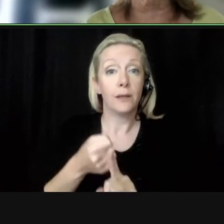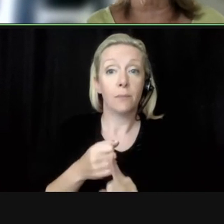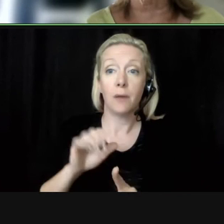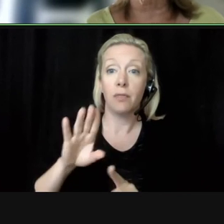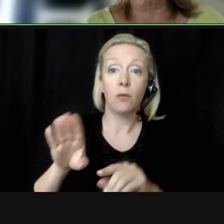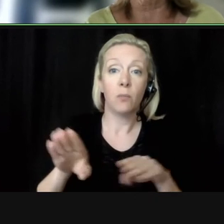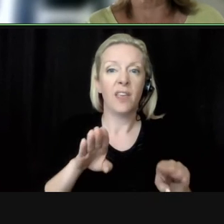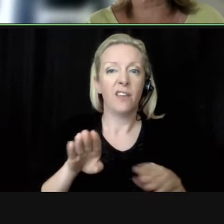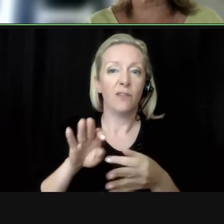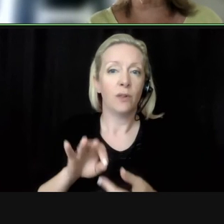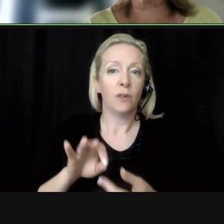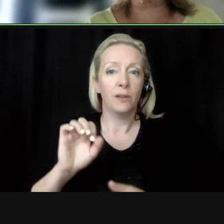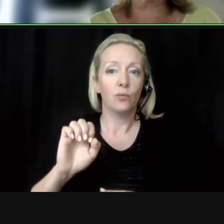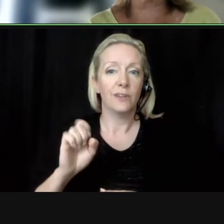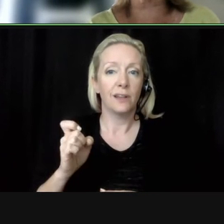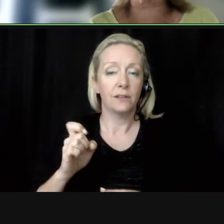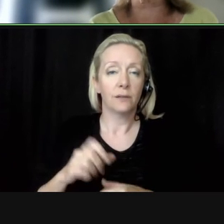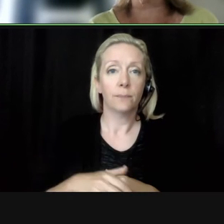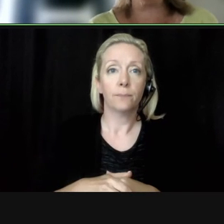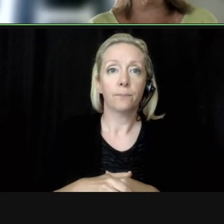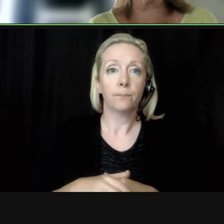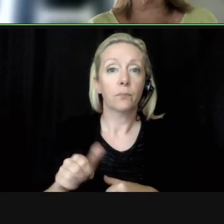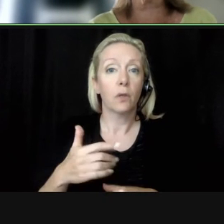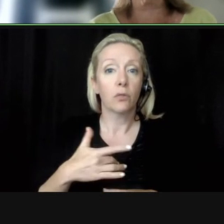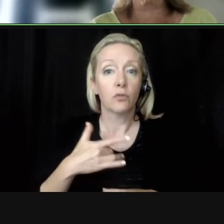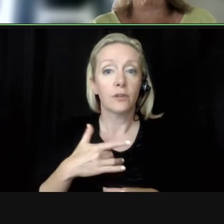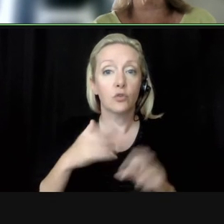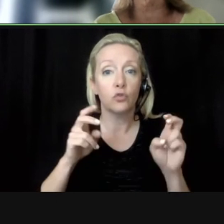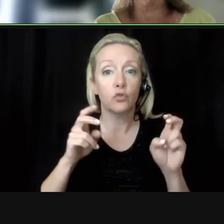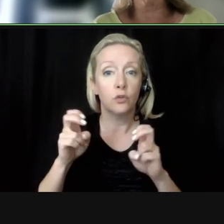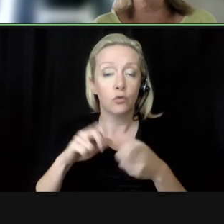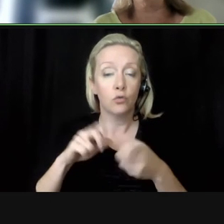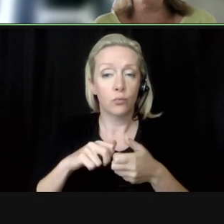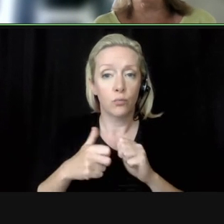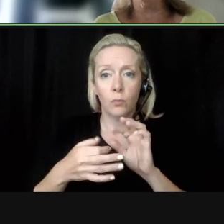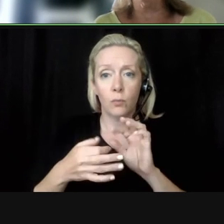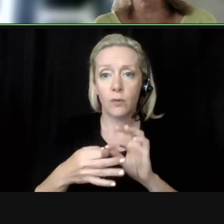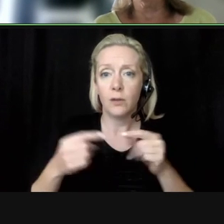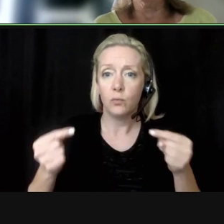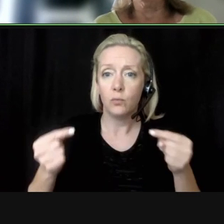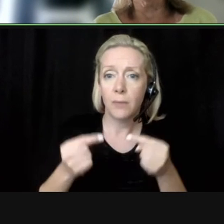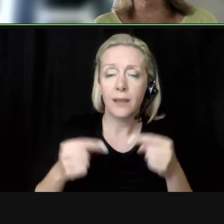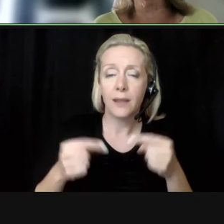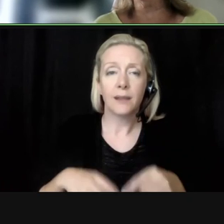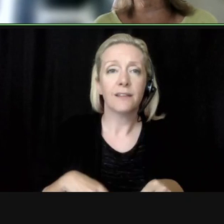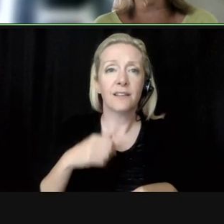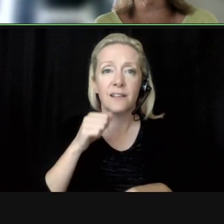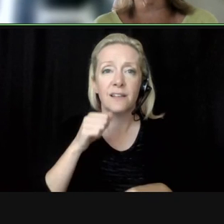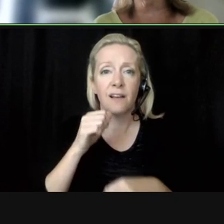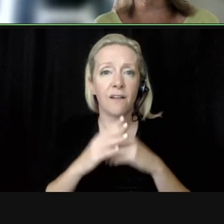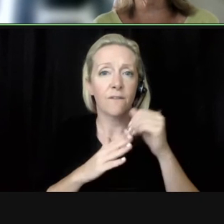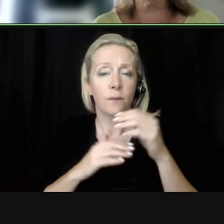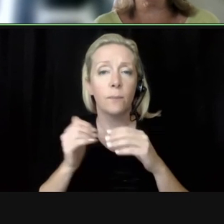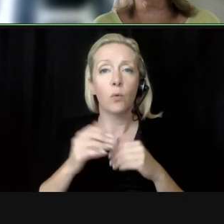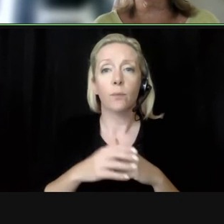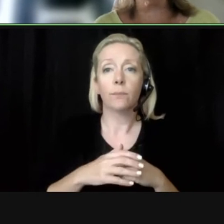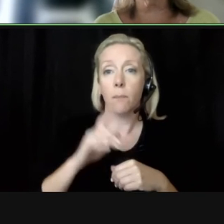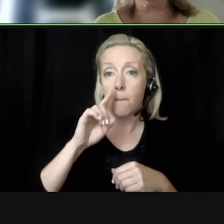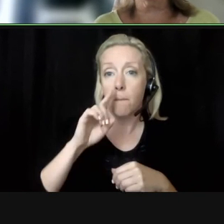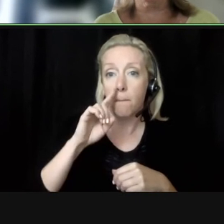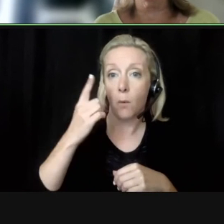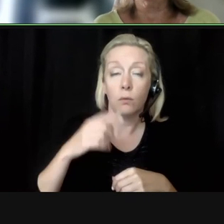sexual behaviors. Sensory issues, pain and discomfort, boredom, inability to